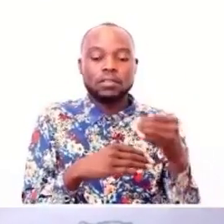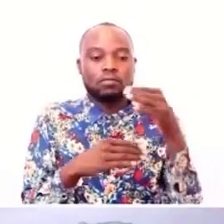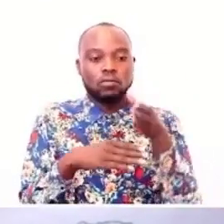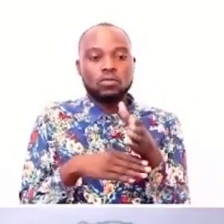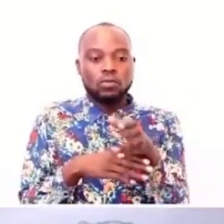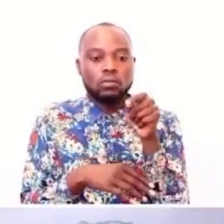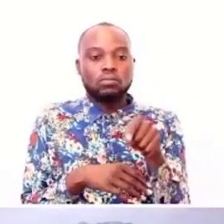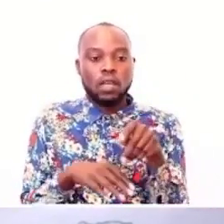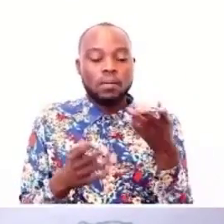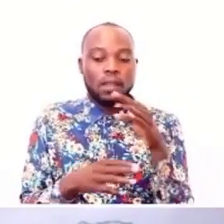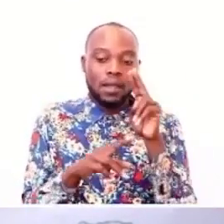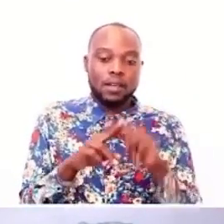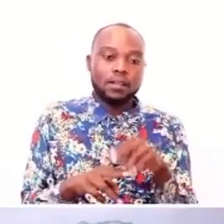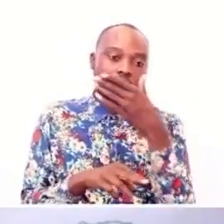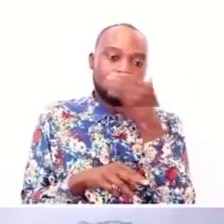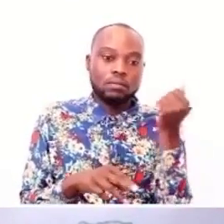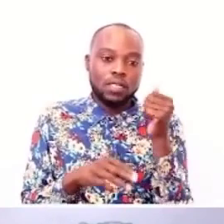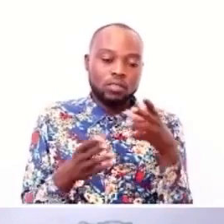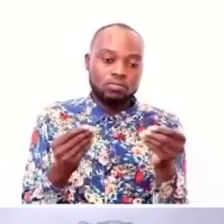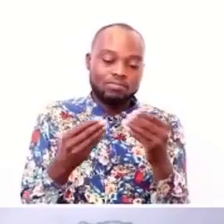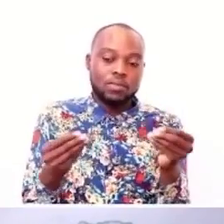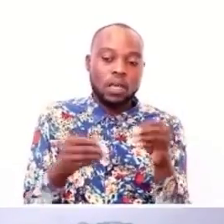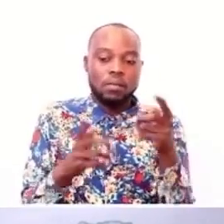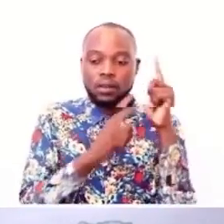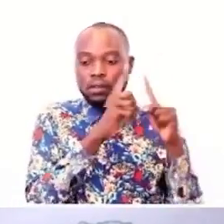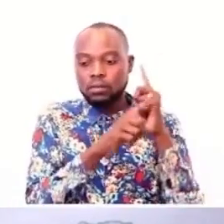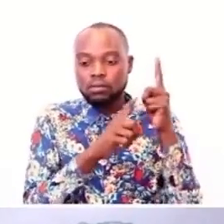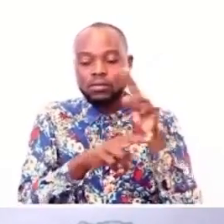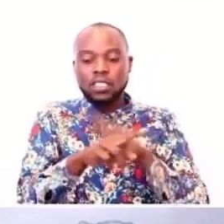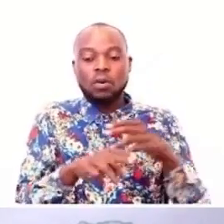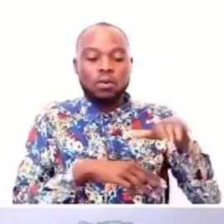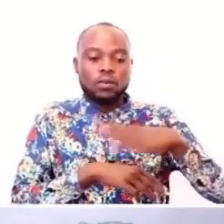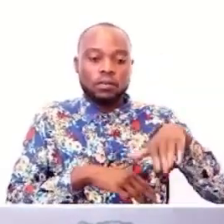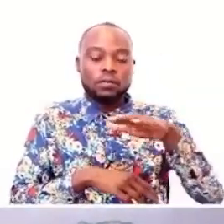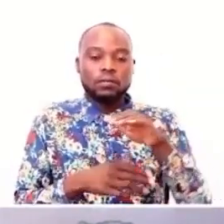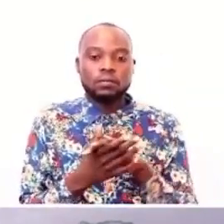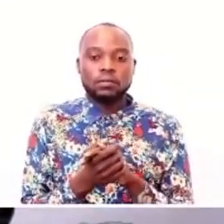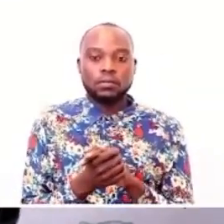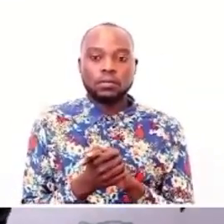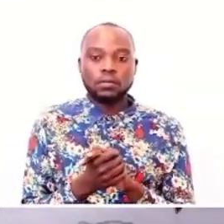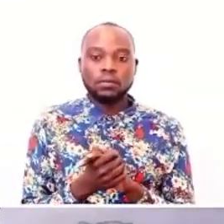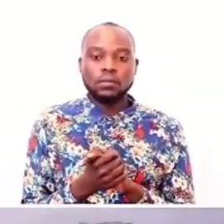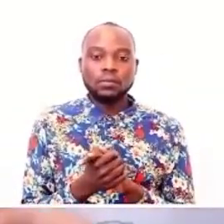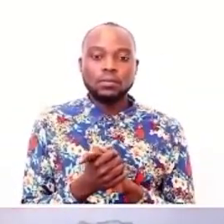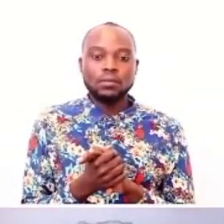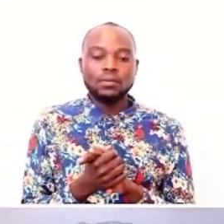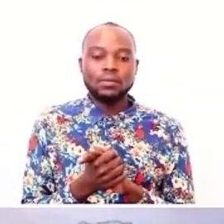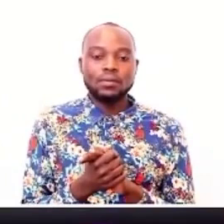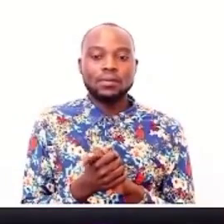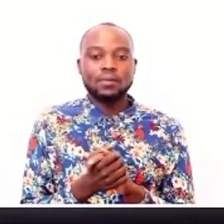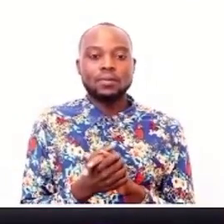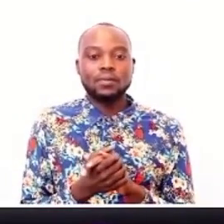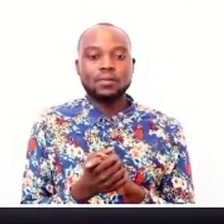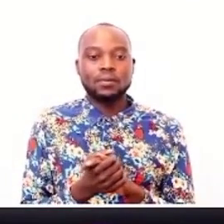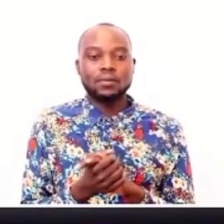have better solutions than what we've been thinking about all this time. So what was the question? Did I answer your